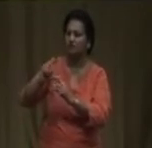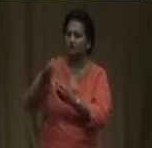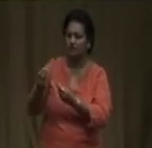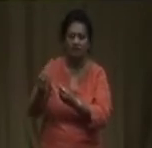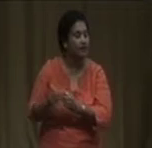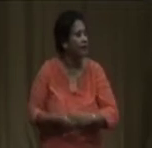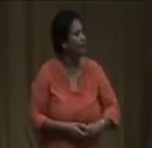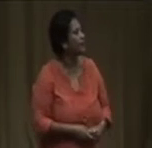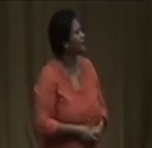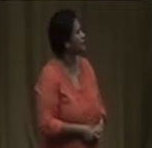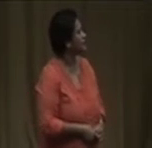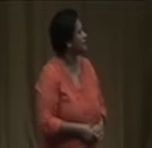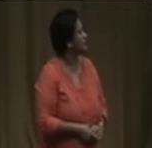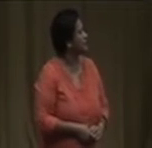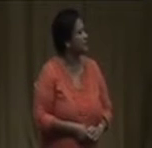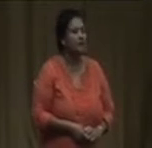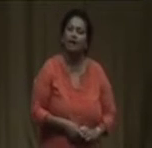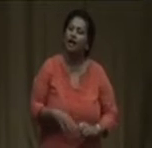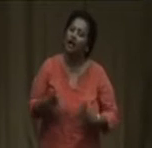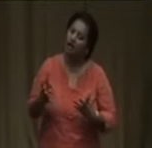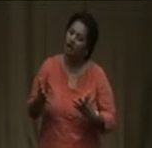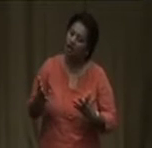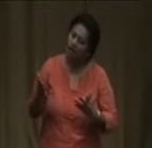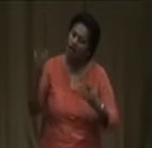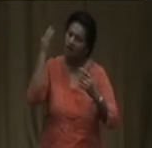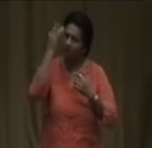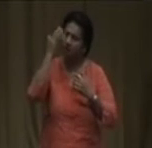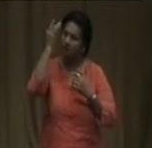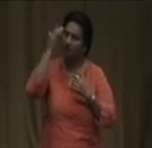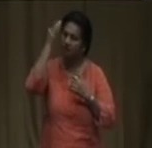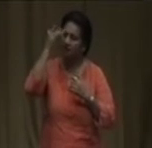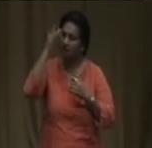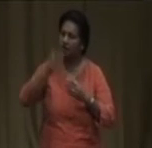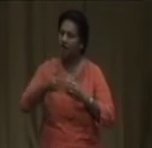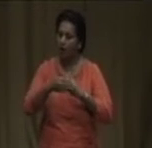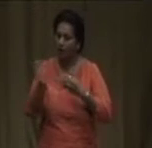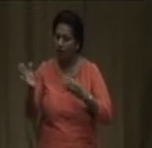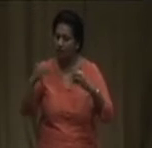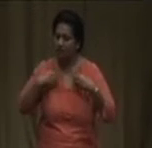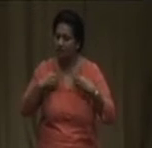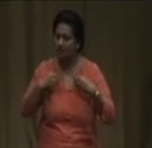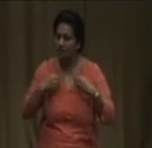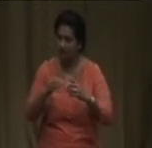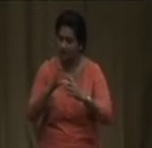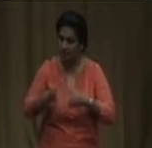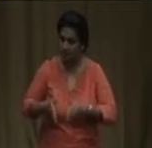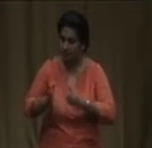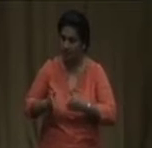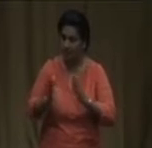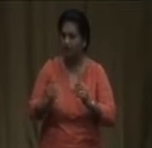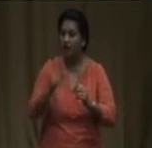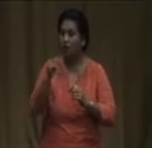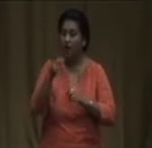We have also spent considerable time thinking about open business models. We held two regional consultations, one